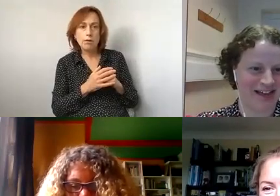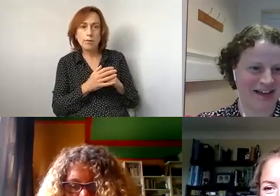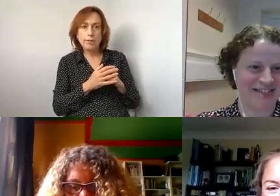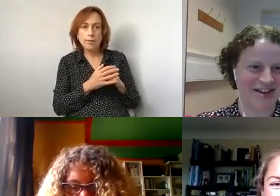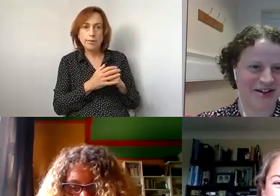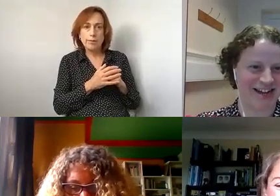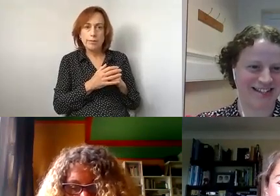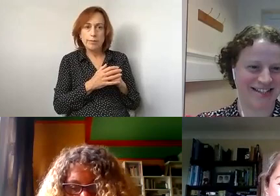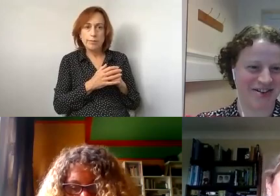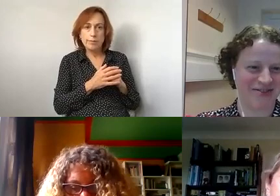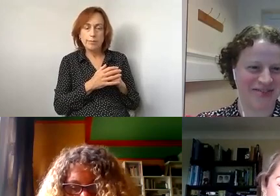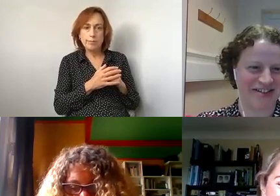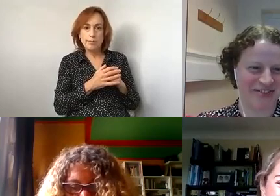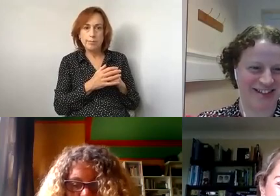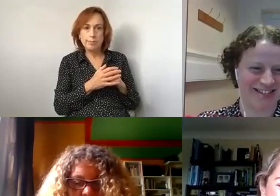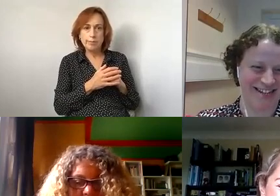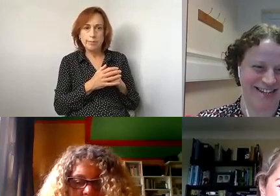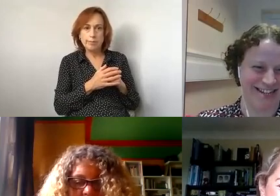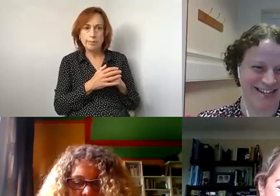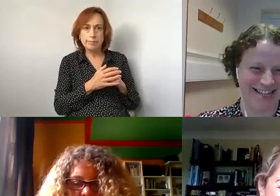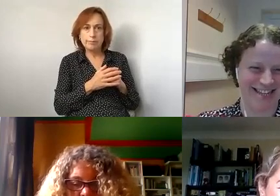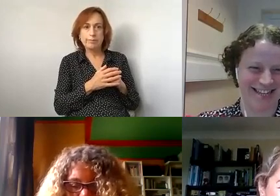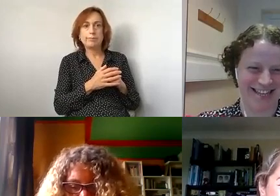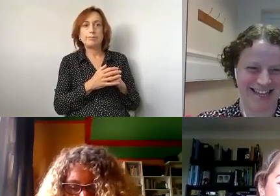Marika, I can see you nodding, so I'm going to come to you first.